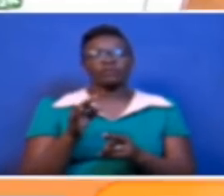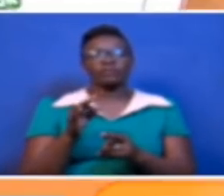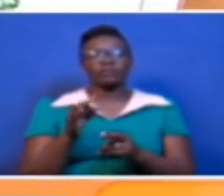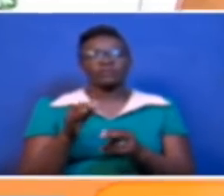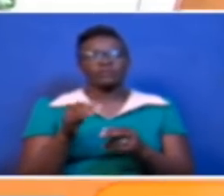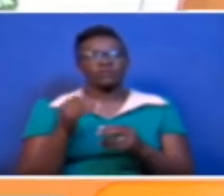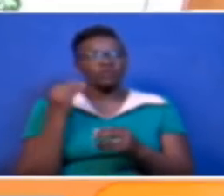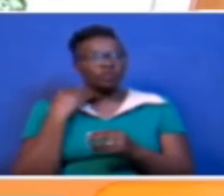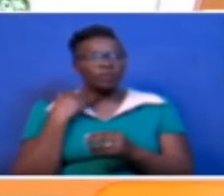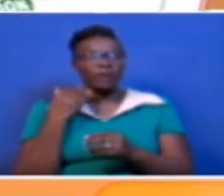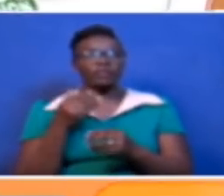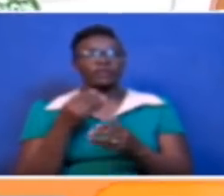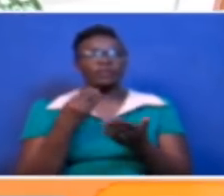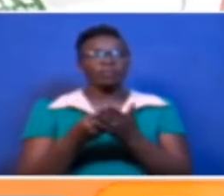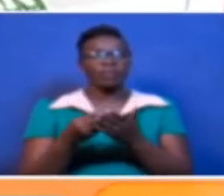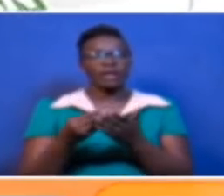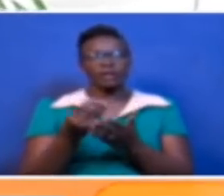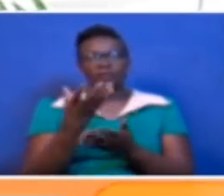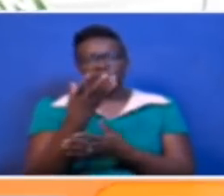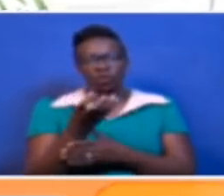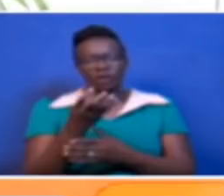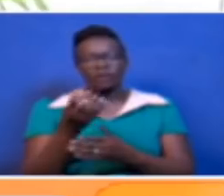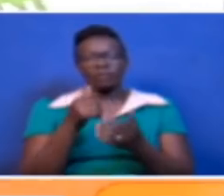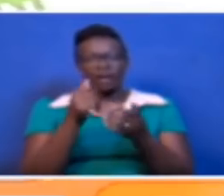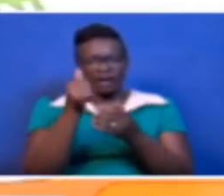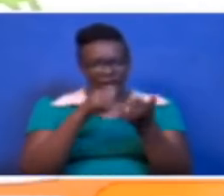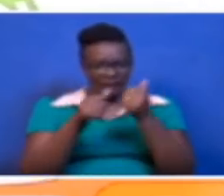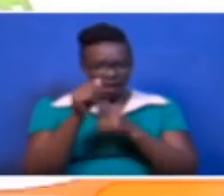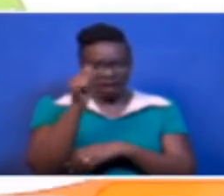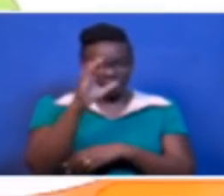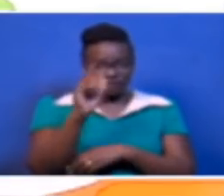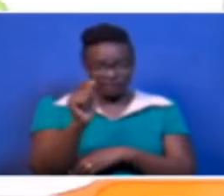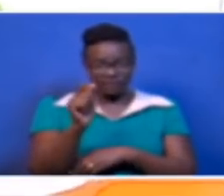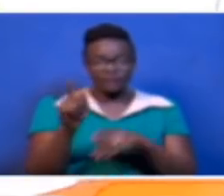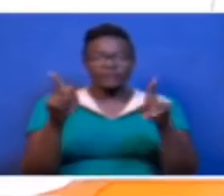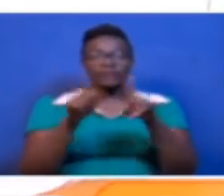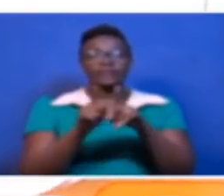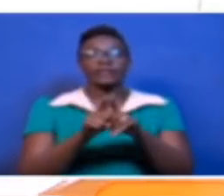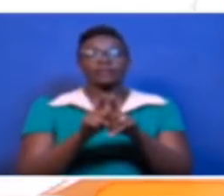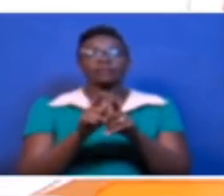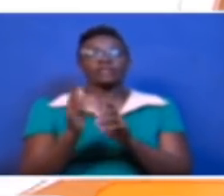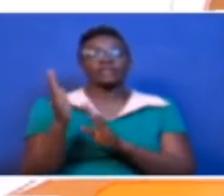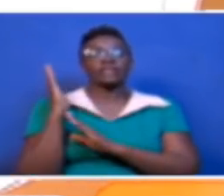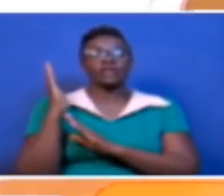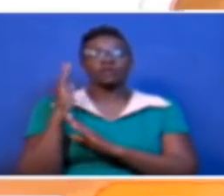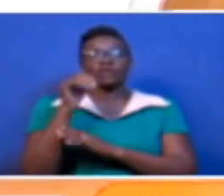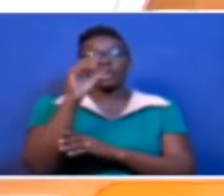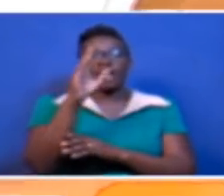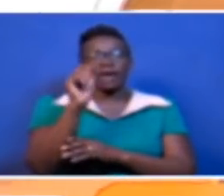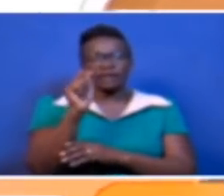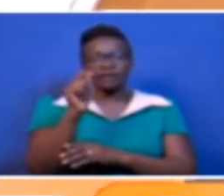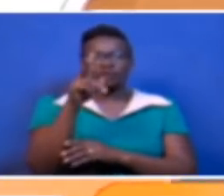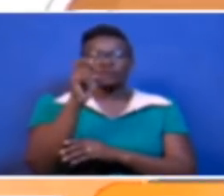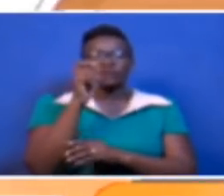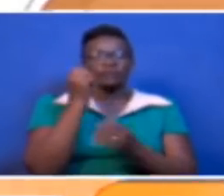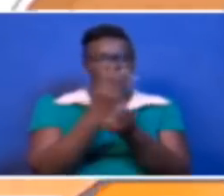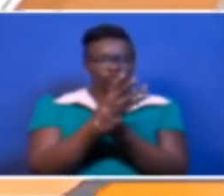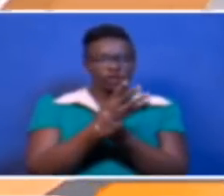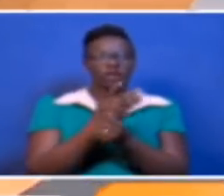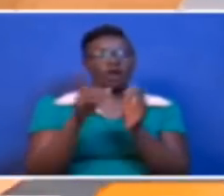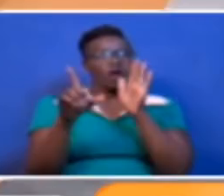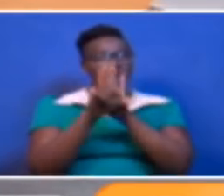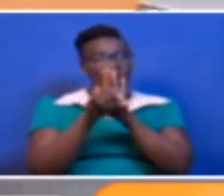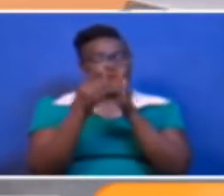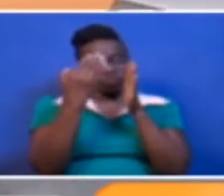have helped the police service? And you remember the controversial Security Amendment Act 2014. Yeah. These laws are very important for us